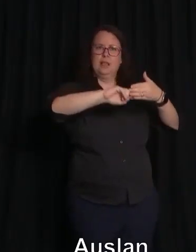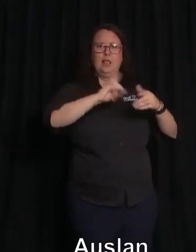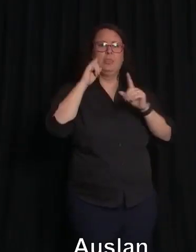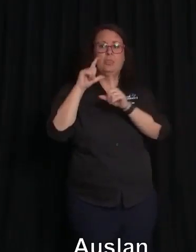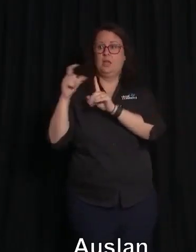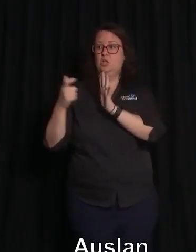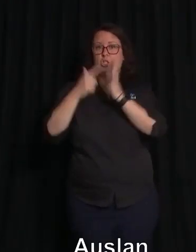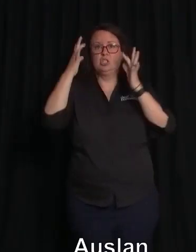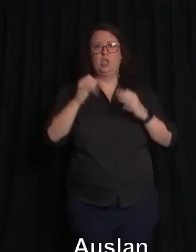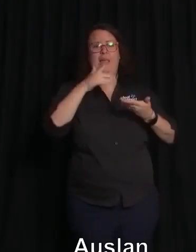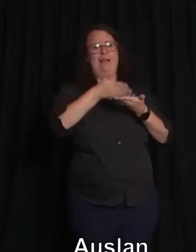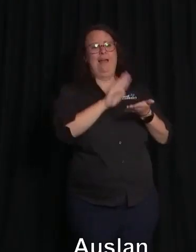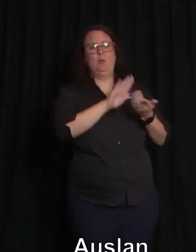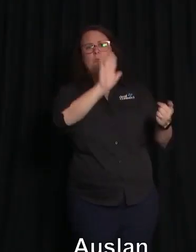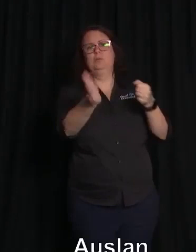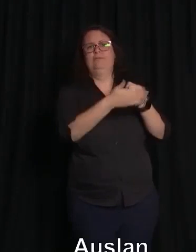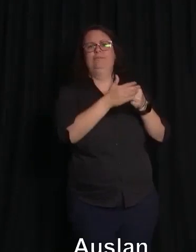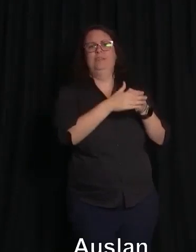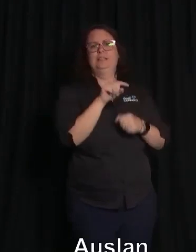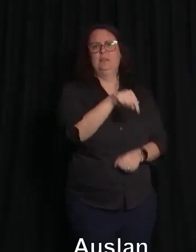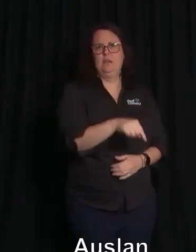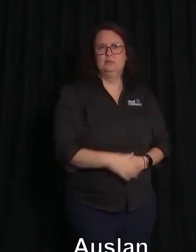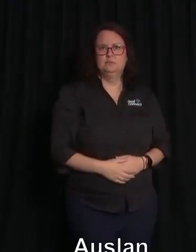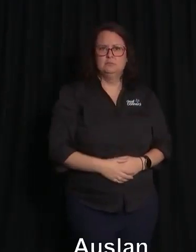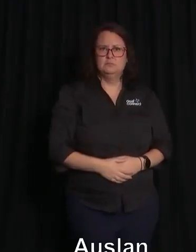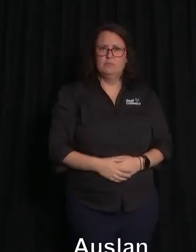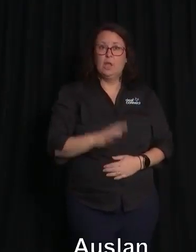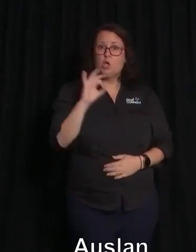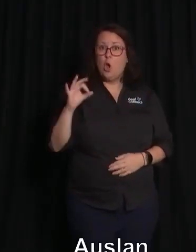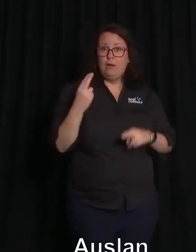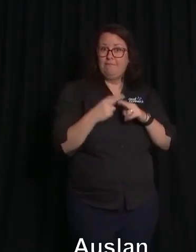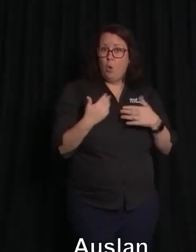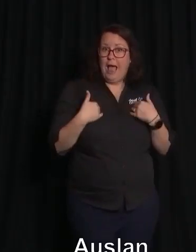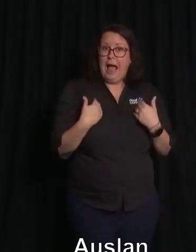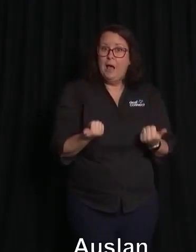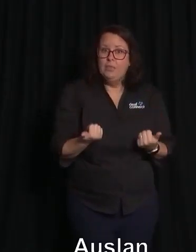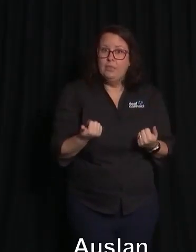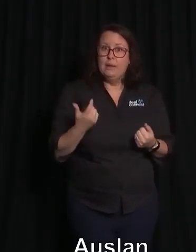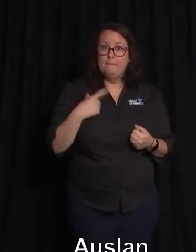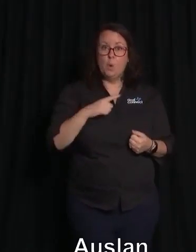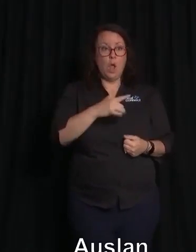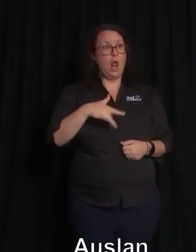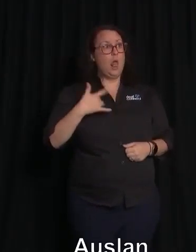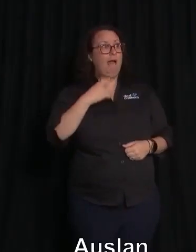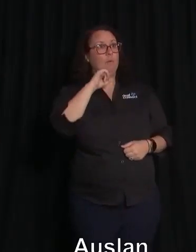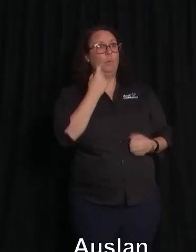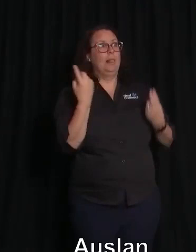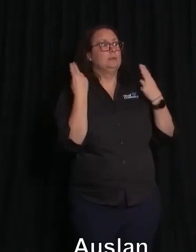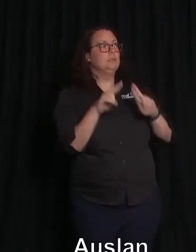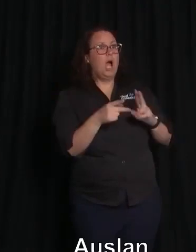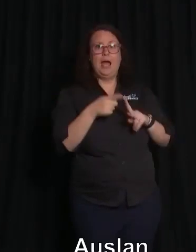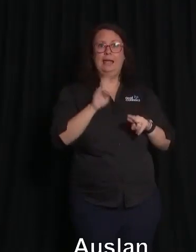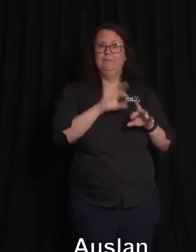then. And this decision is not based off of health reasons, because the child's life is at risk. It's